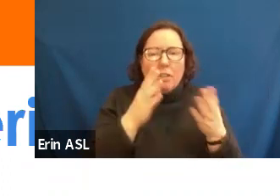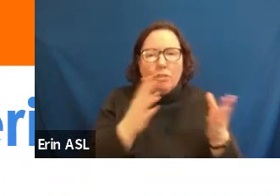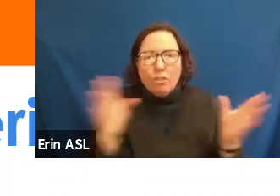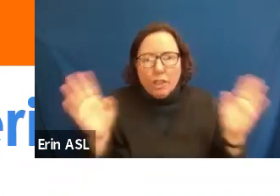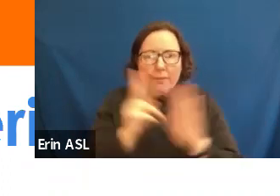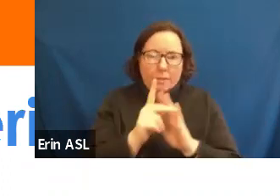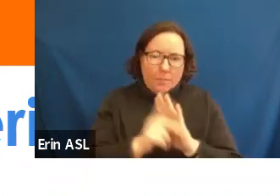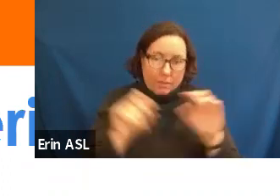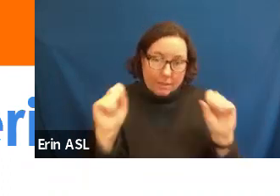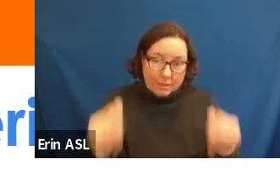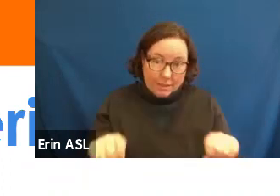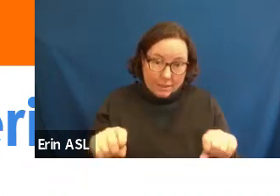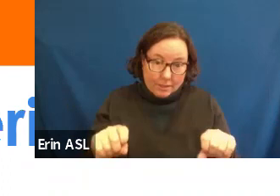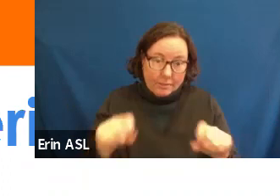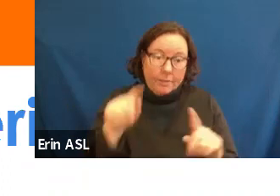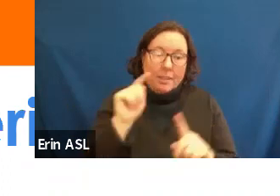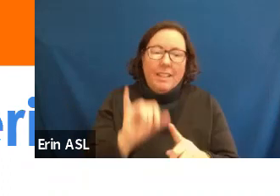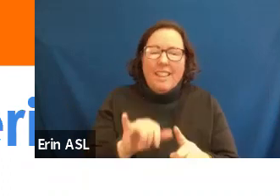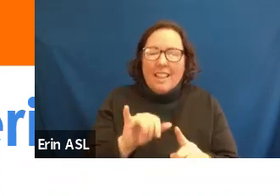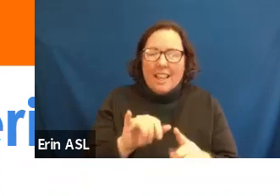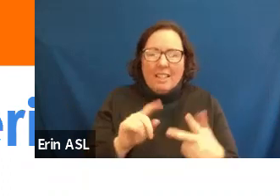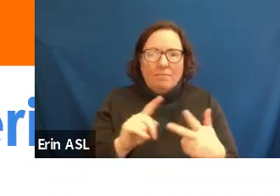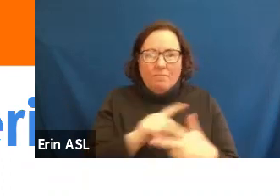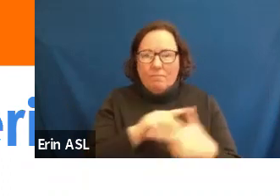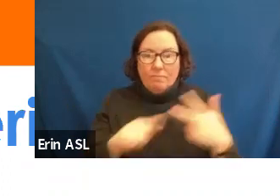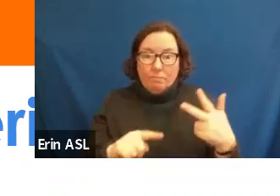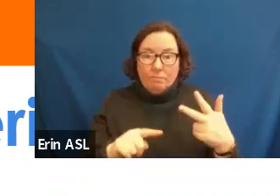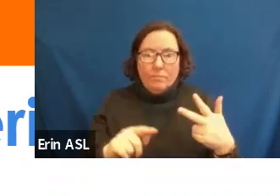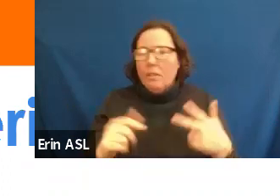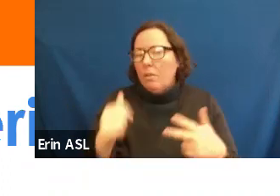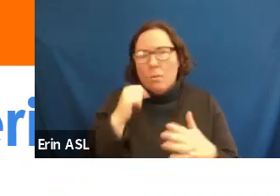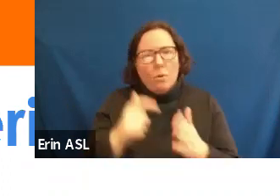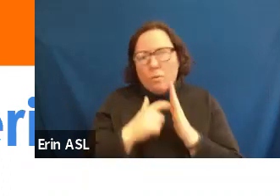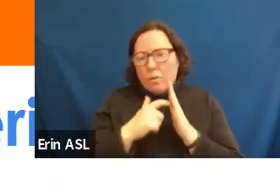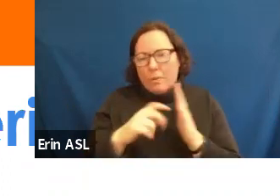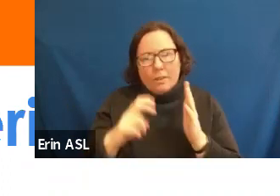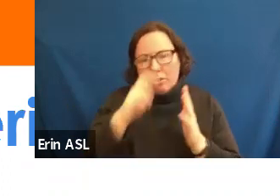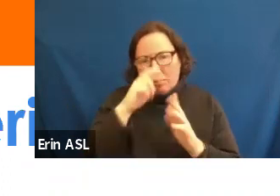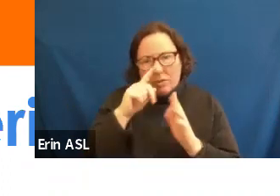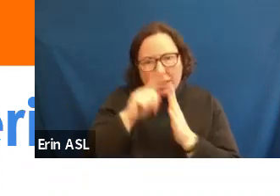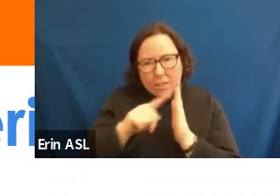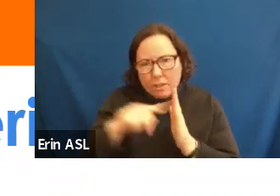race. This is unlikely to demand strict scrutiny.